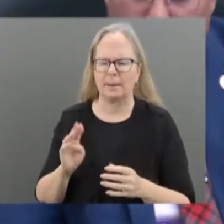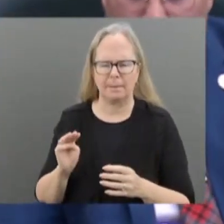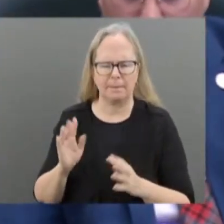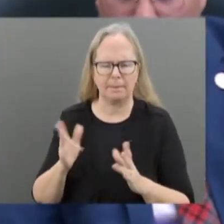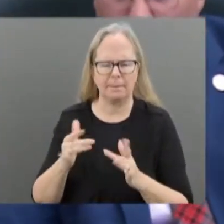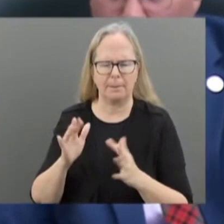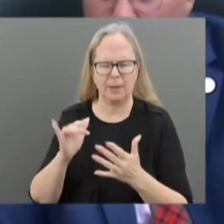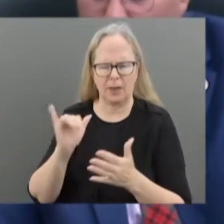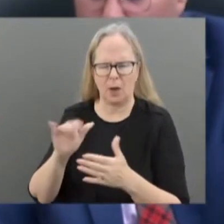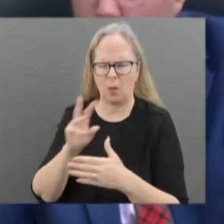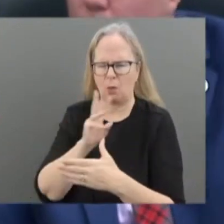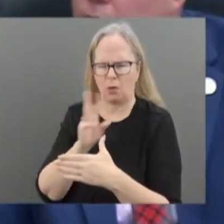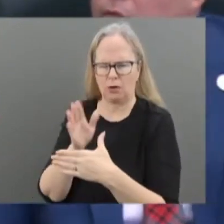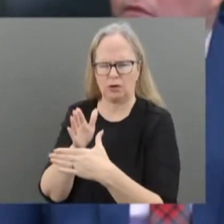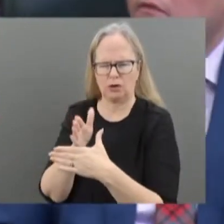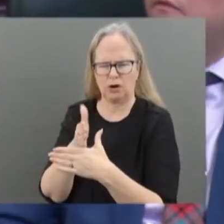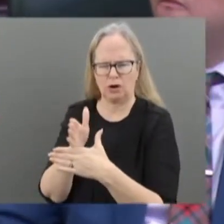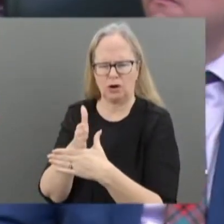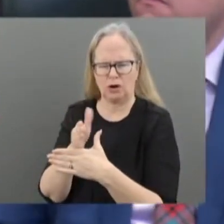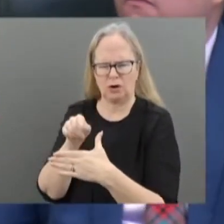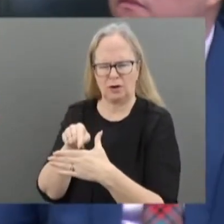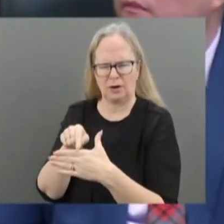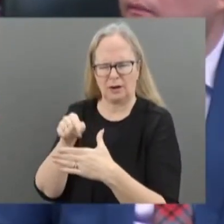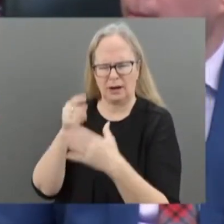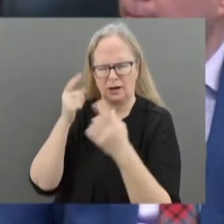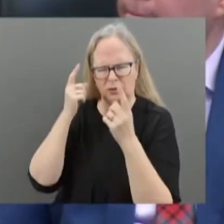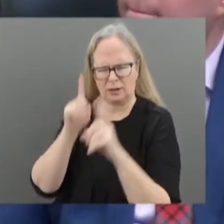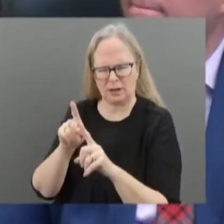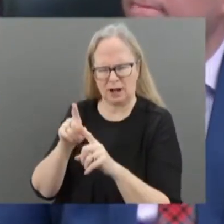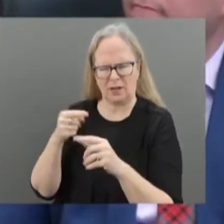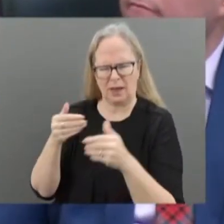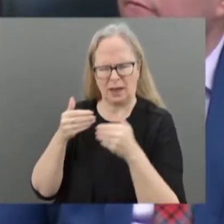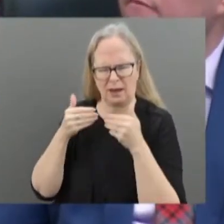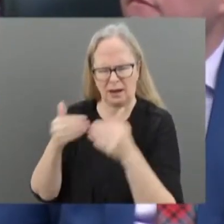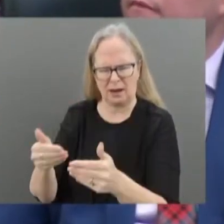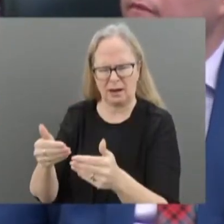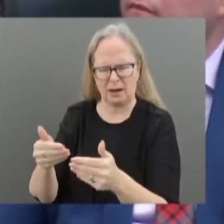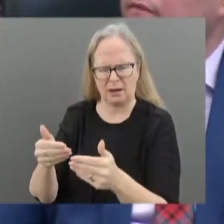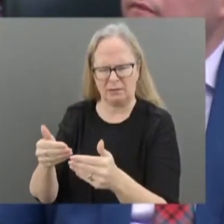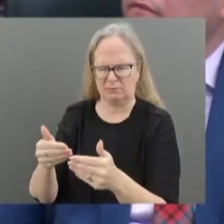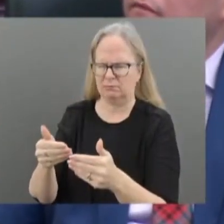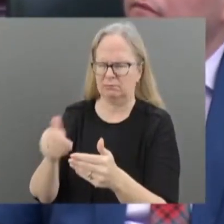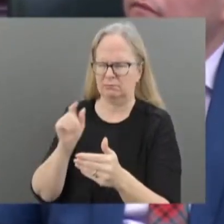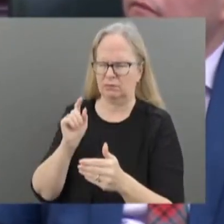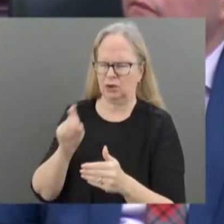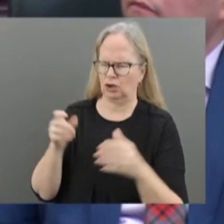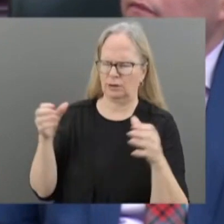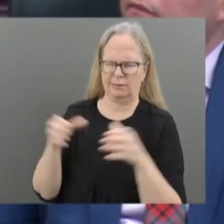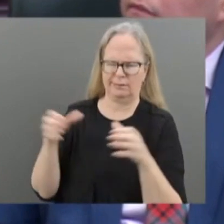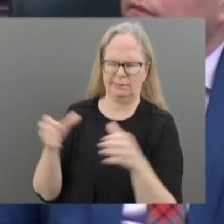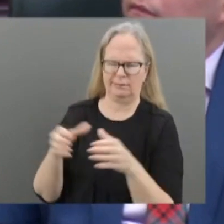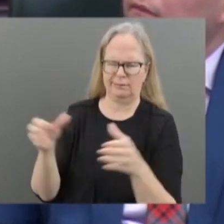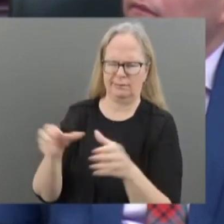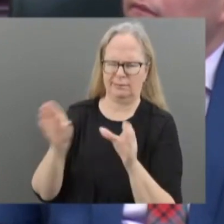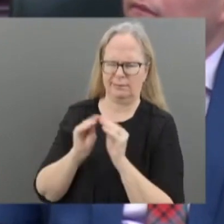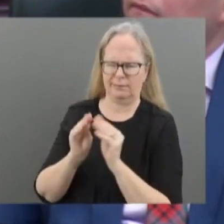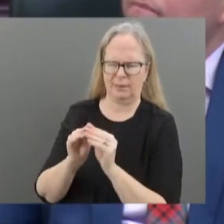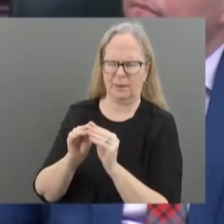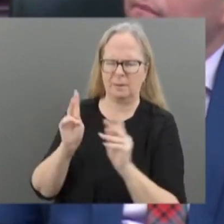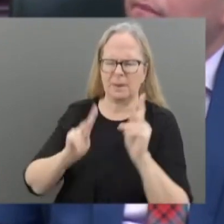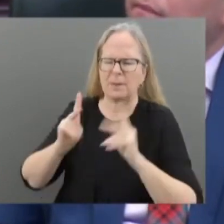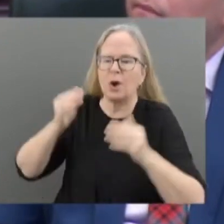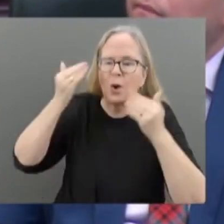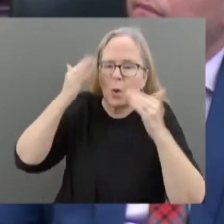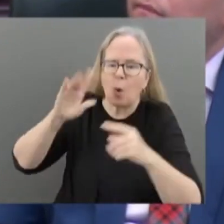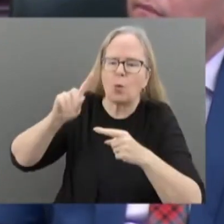among participants, and they do meet regularly, but the public is not aware of when these meetings happen and what the results are, the government